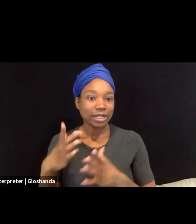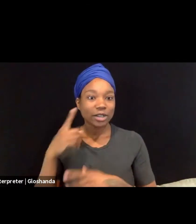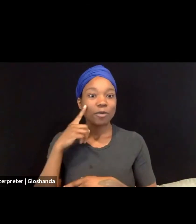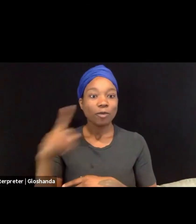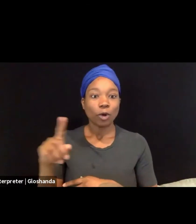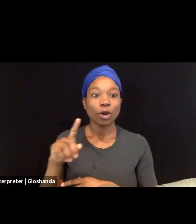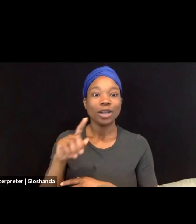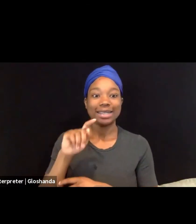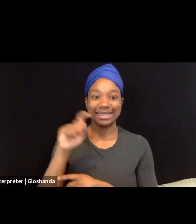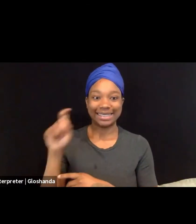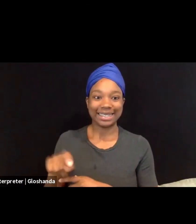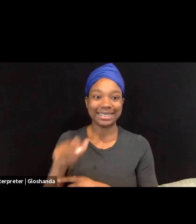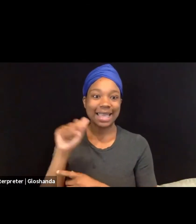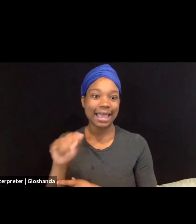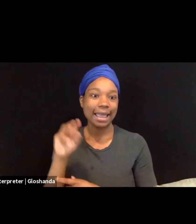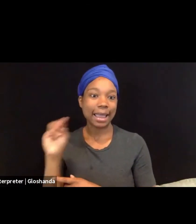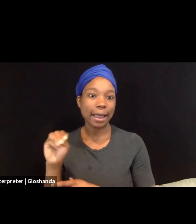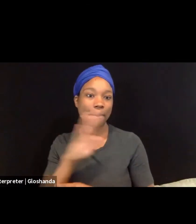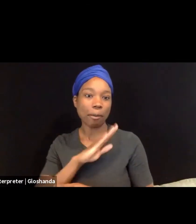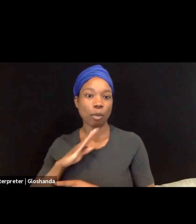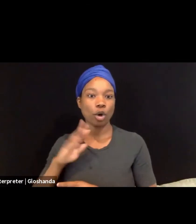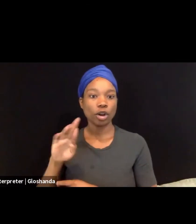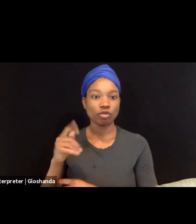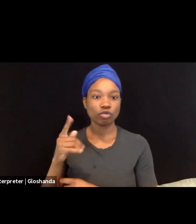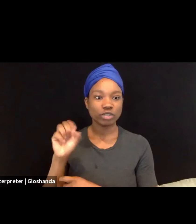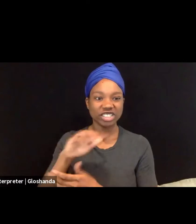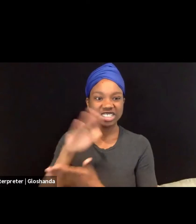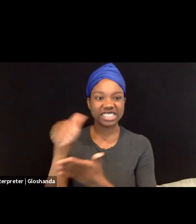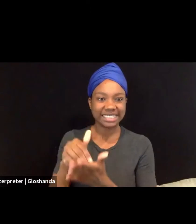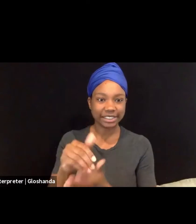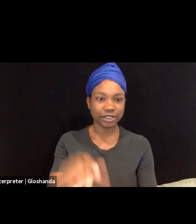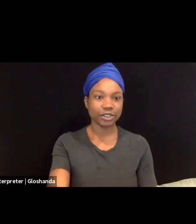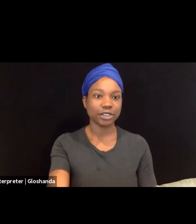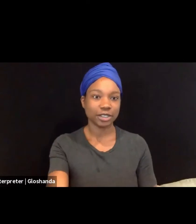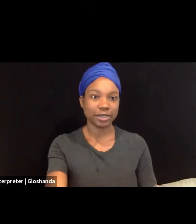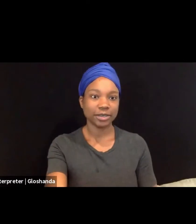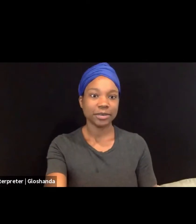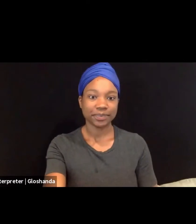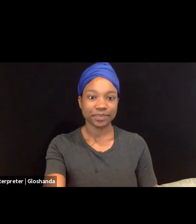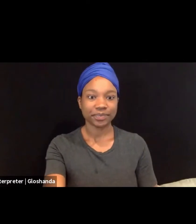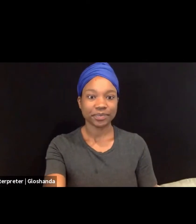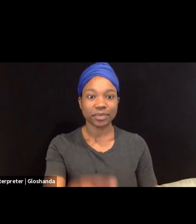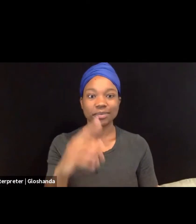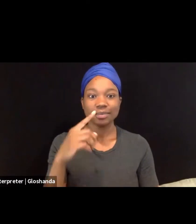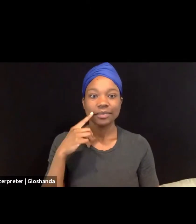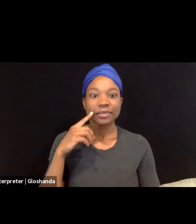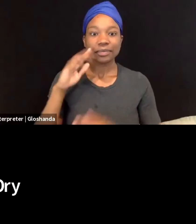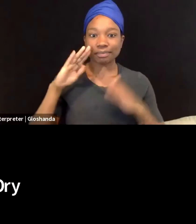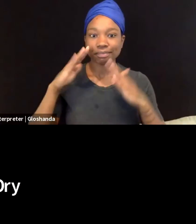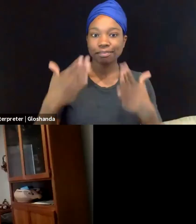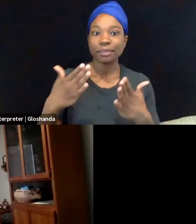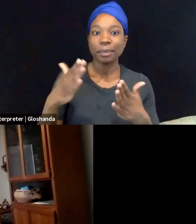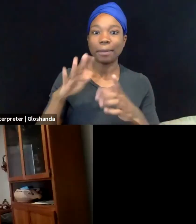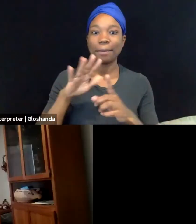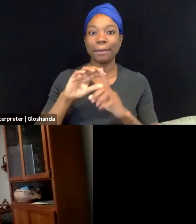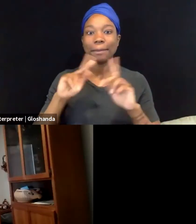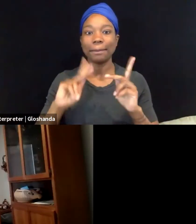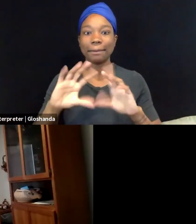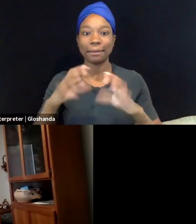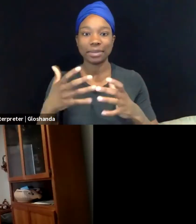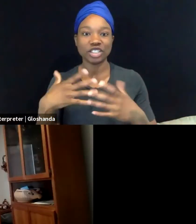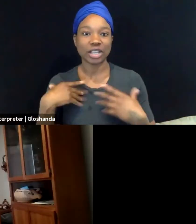Aging. She's been responsible for designing and implementing interventions at the individual, organizational, and